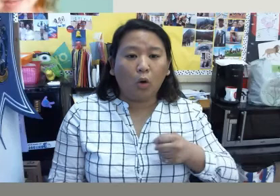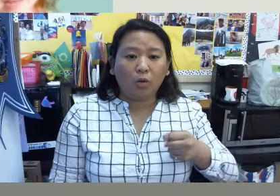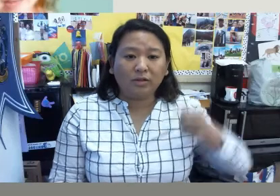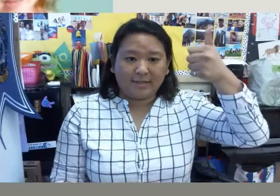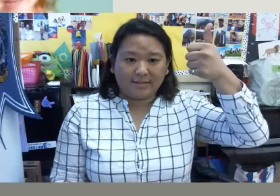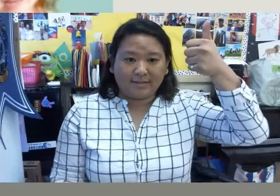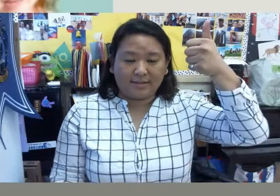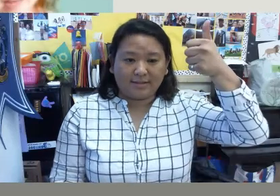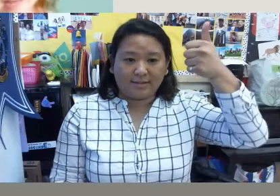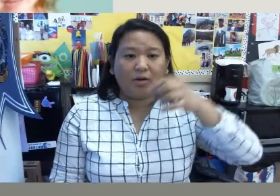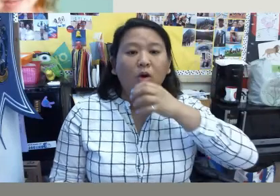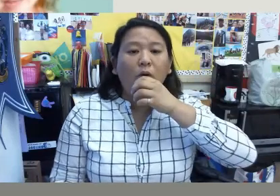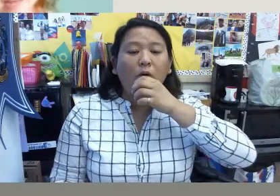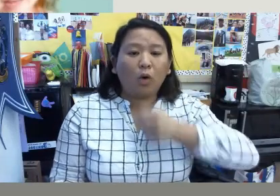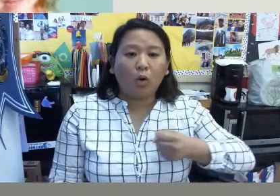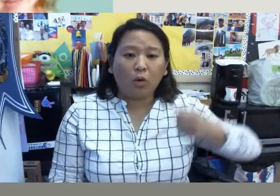The oldest.